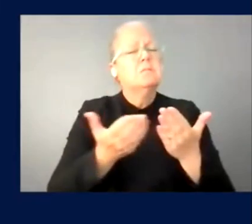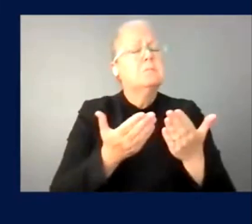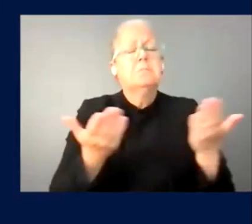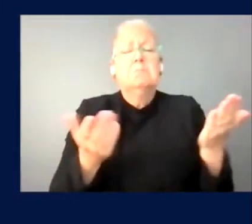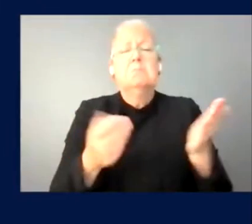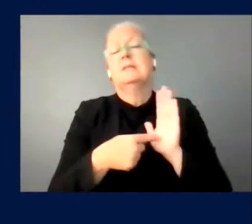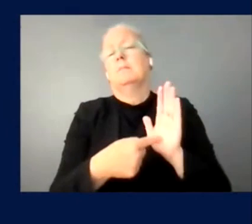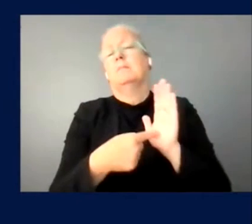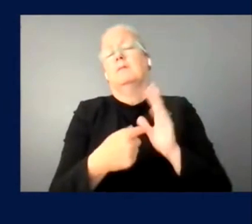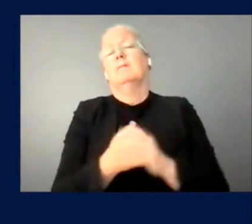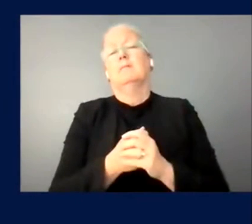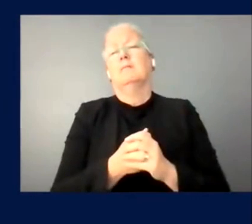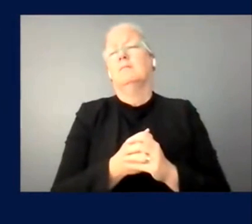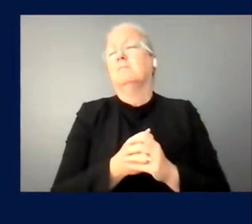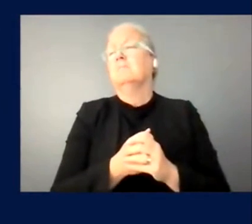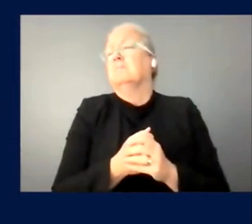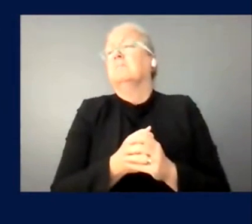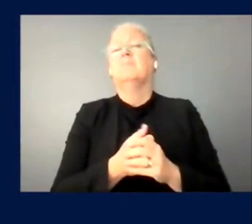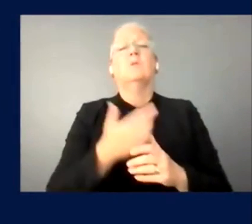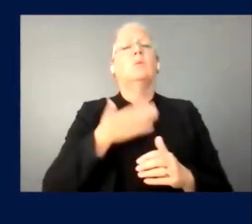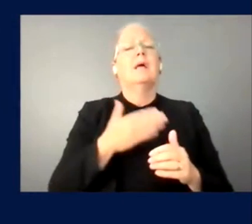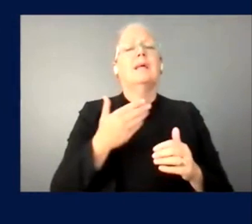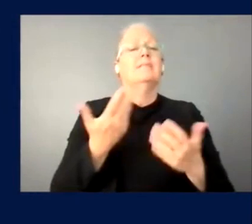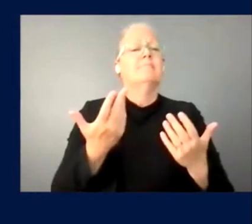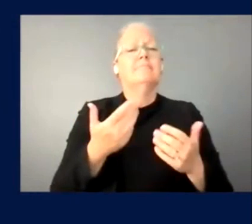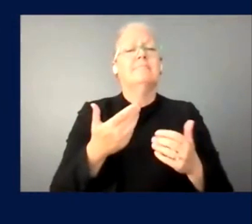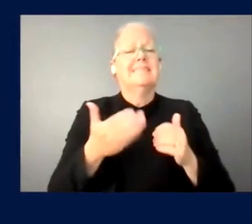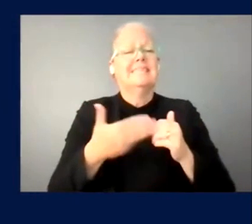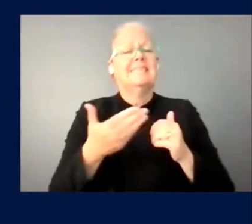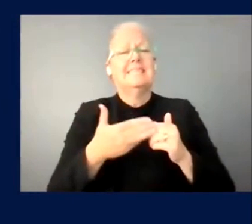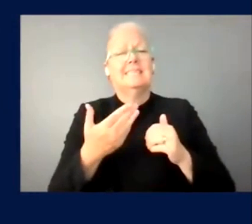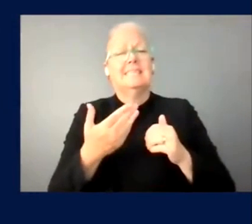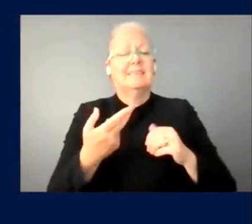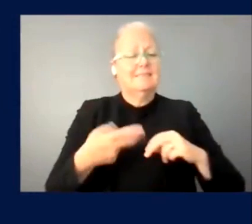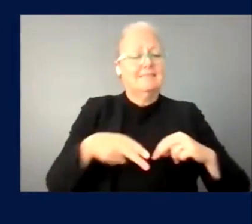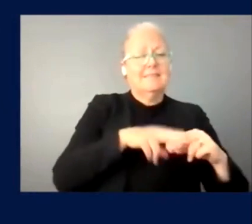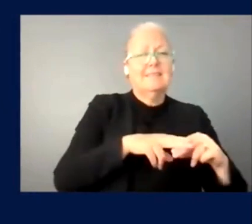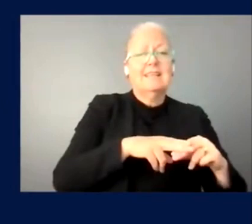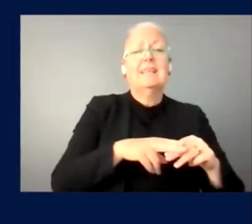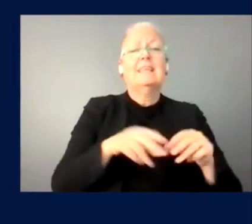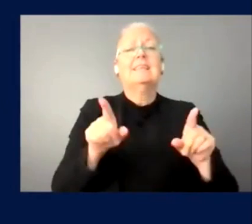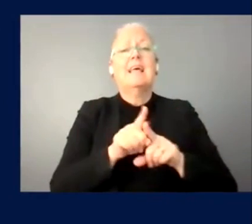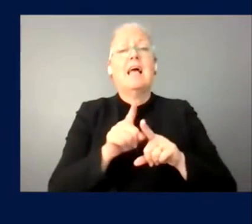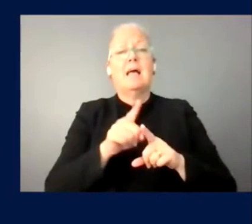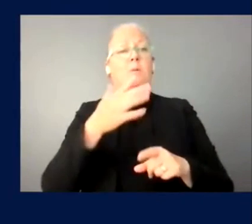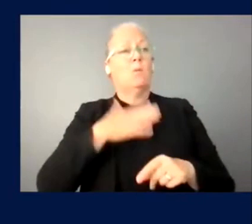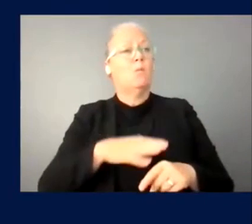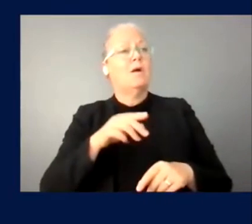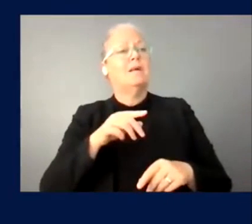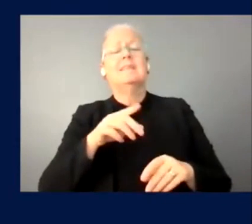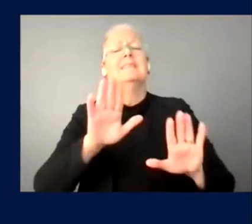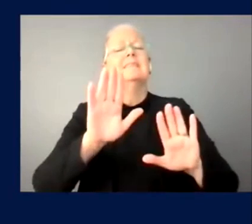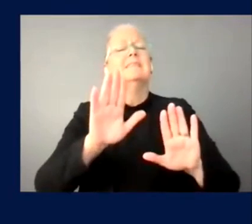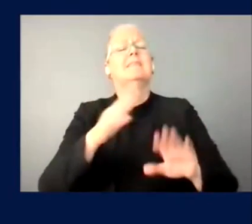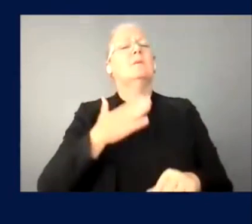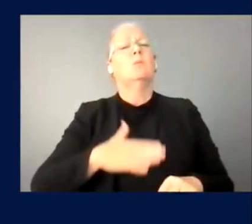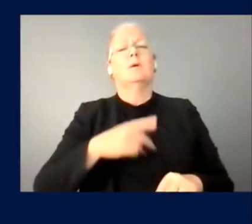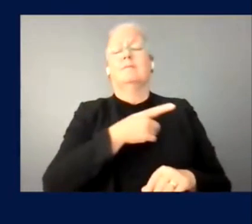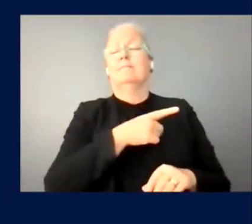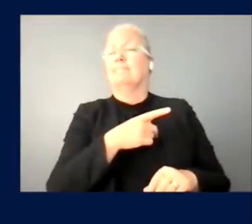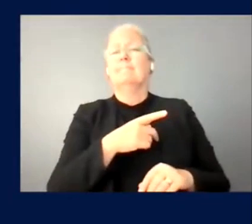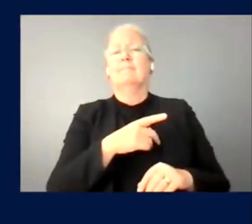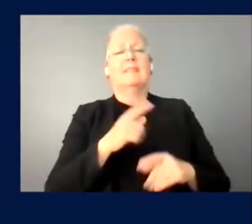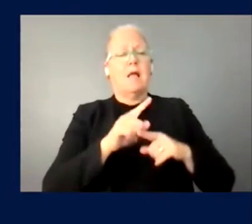like easy access seating, not because they need minimal stepped access, but because they need to be in close proximity